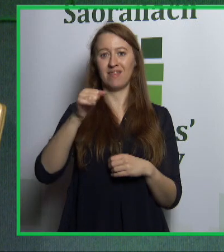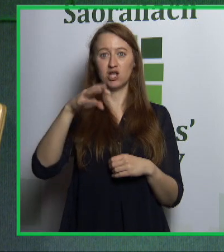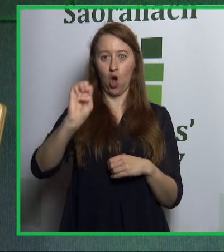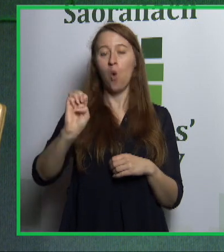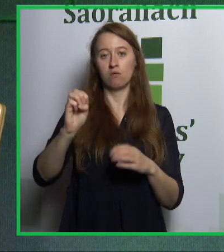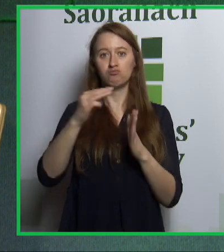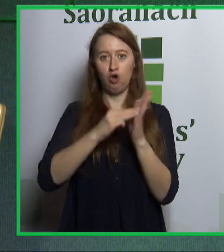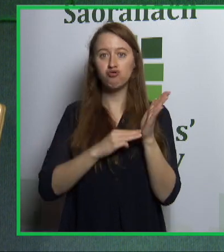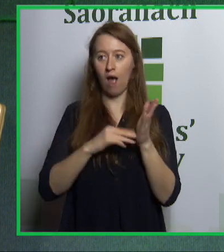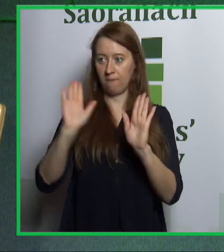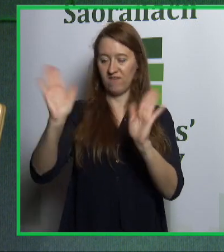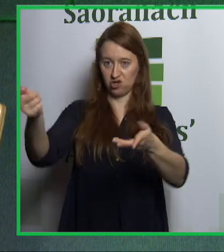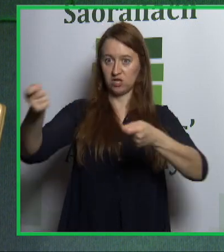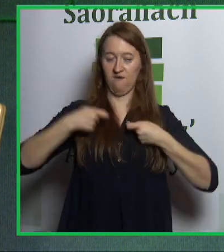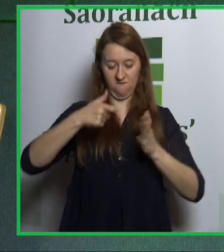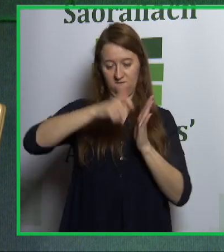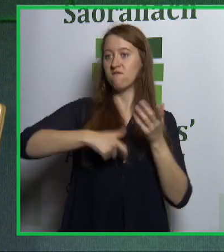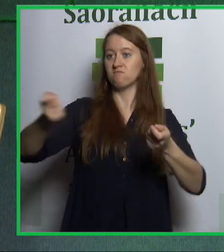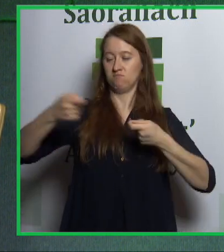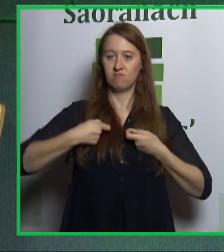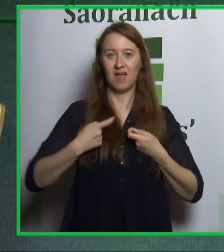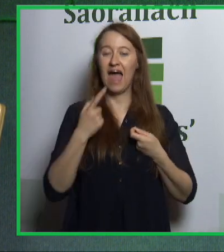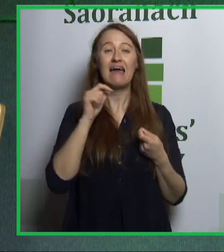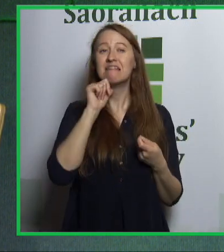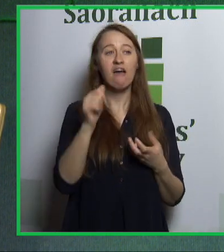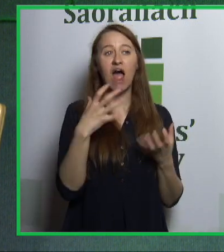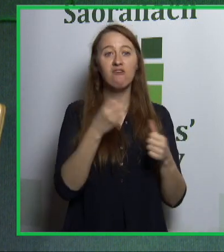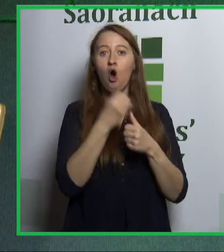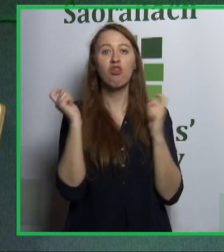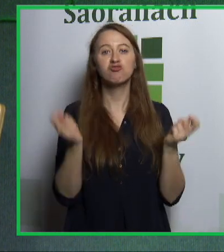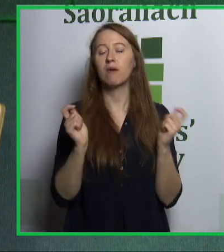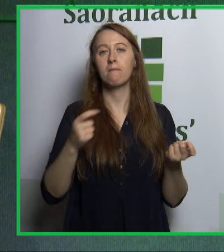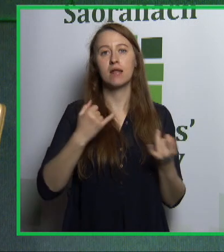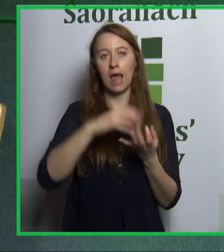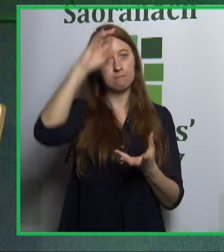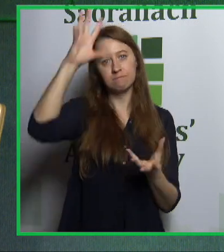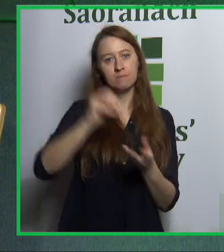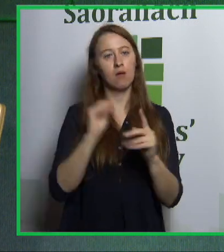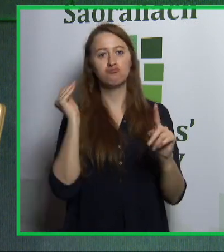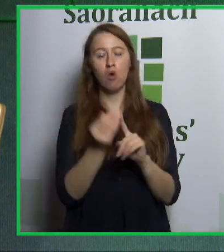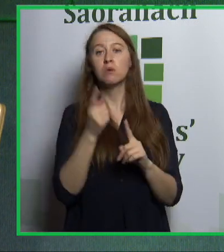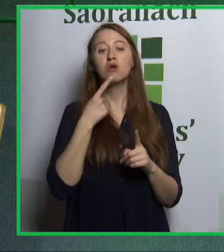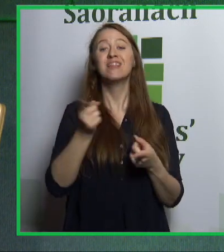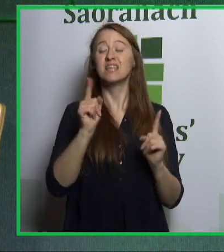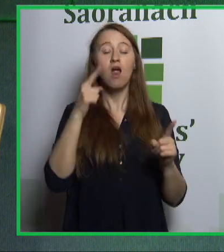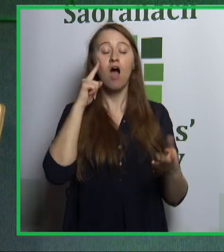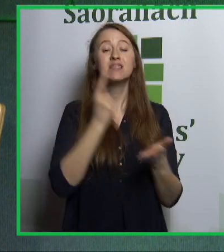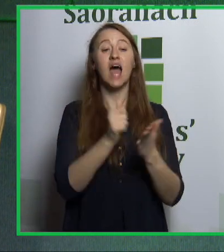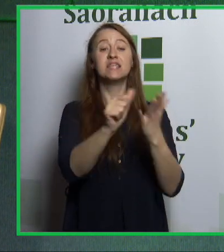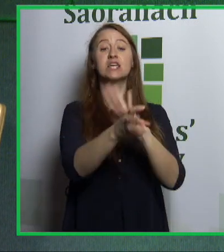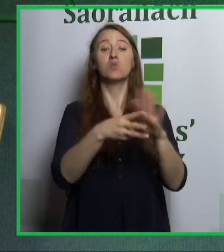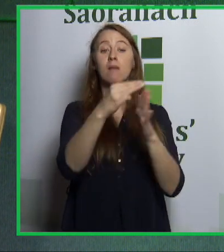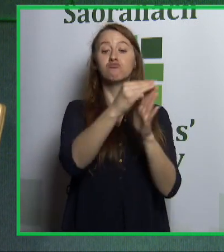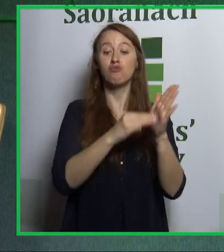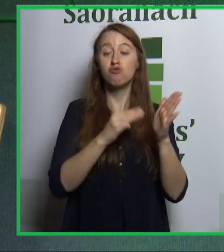holistic approach or anything like that. Like, so it was meant to be a 6-week program. You know, How long did that last?